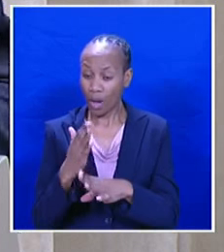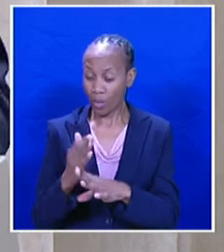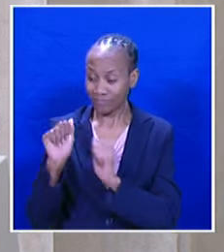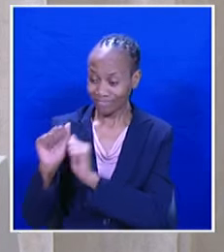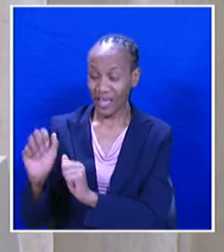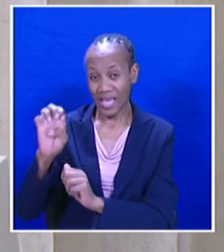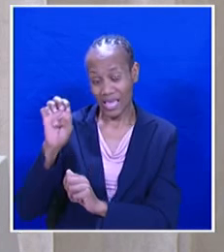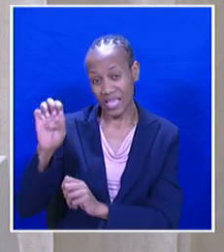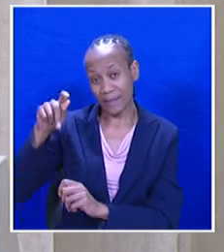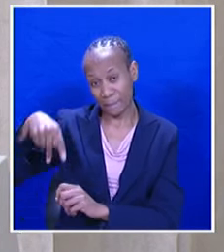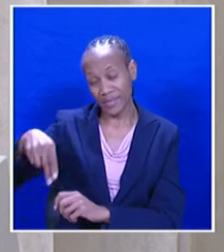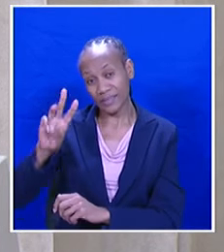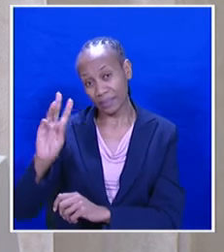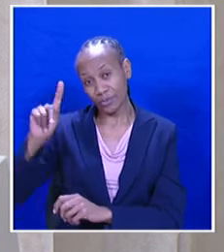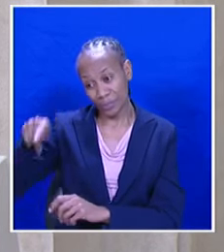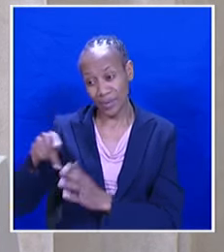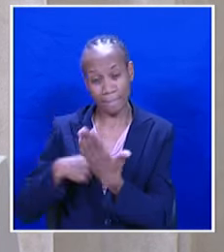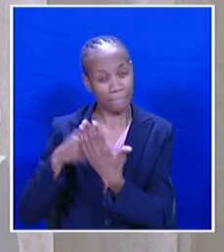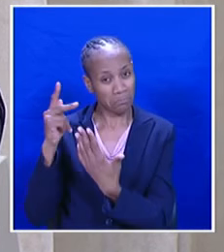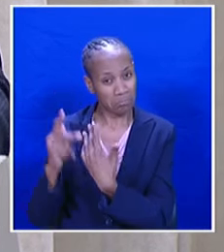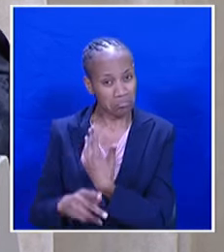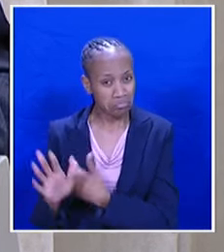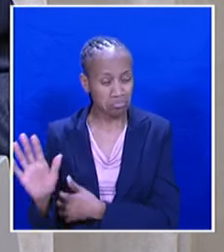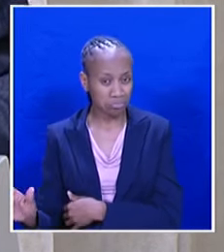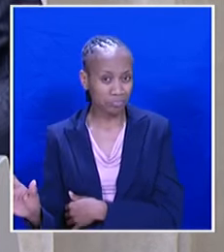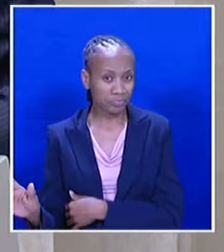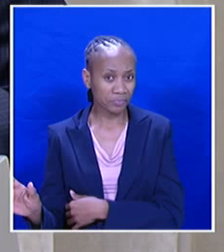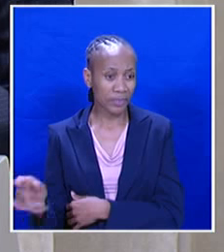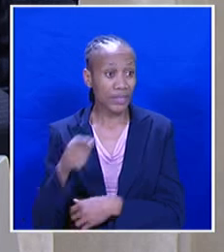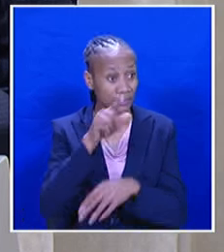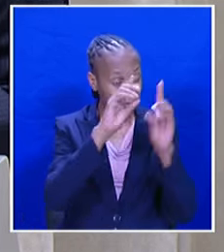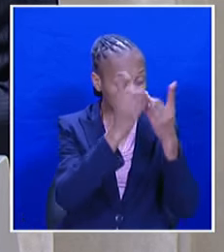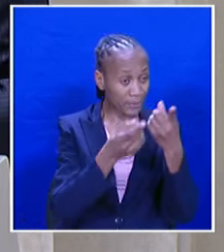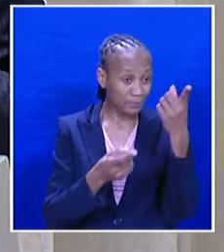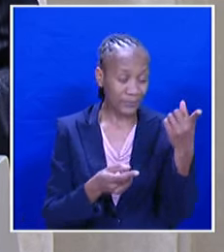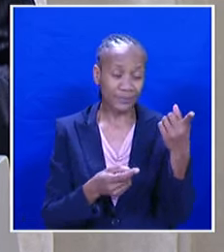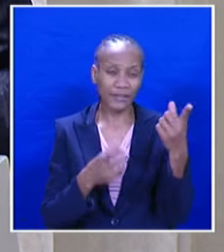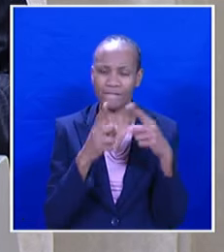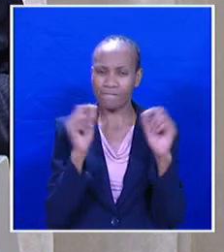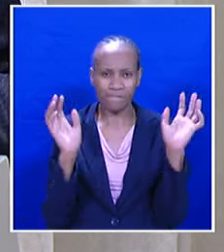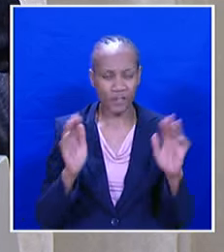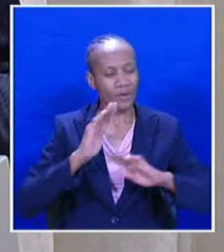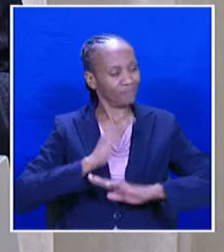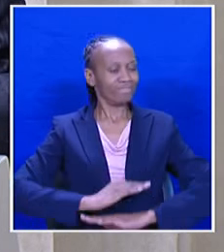EPWP projects. And they have been able to satisfy themselves that the